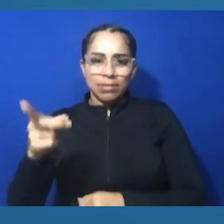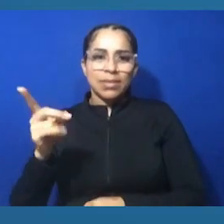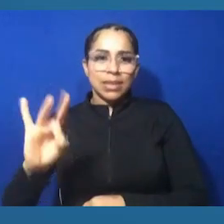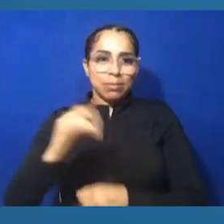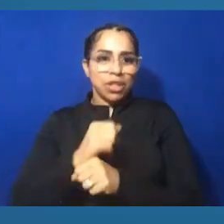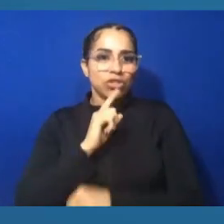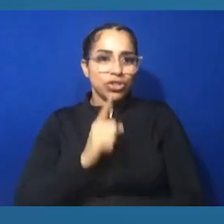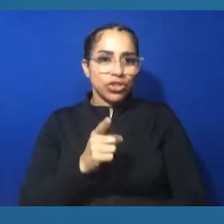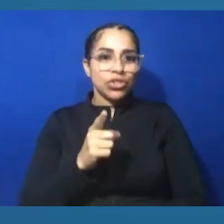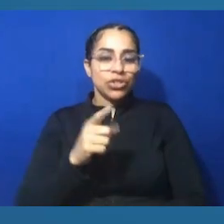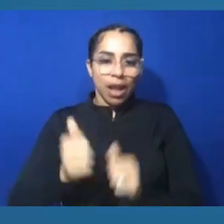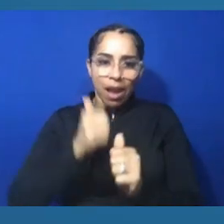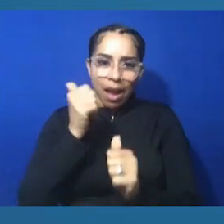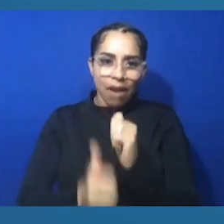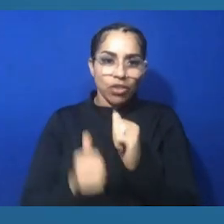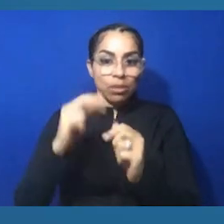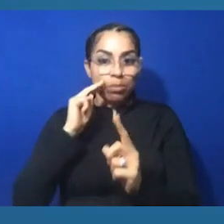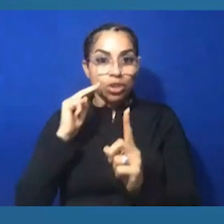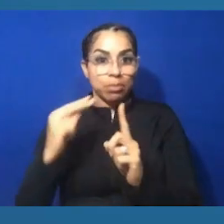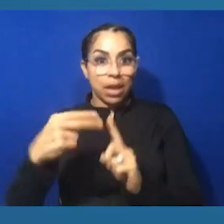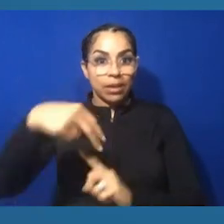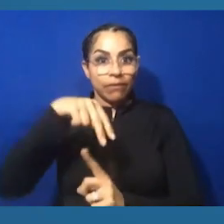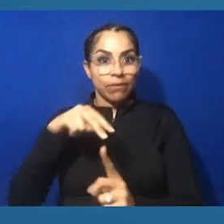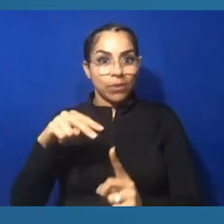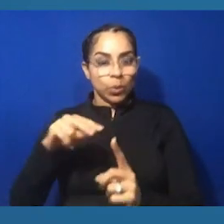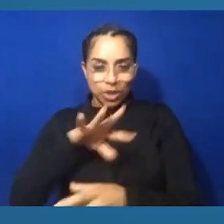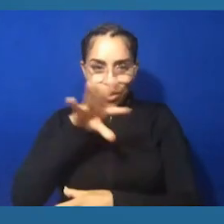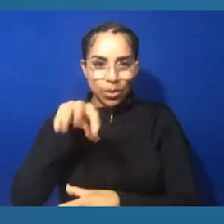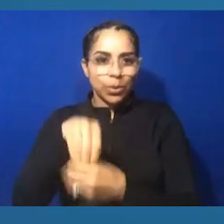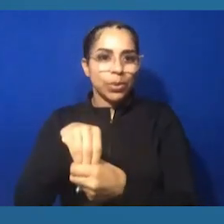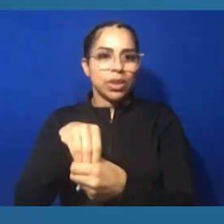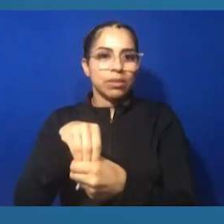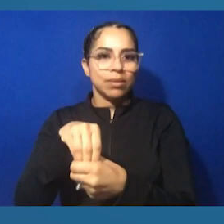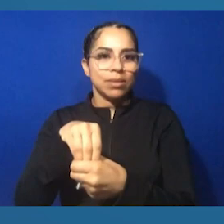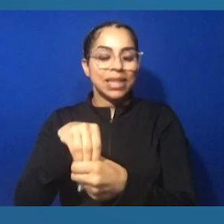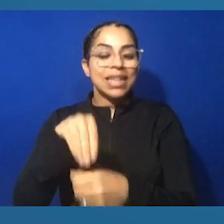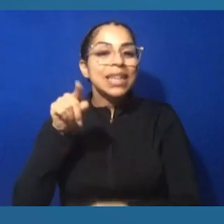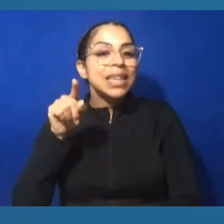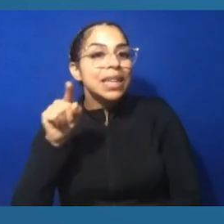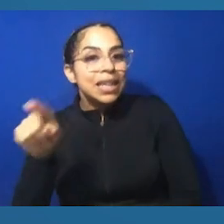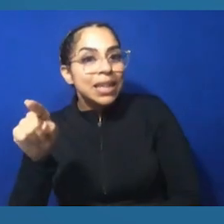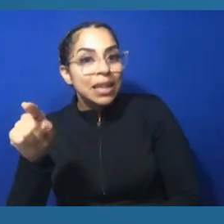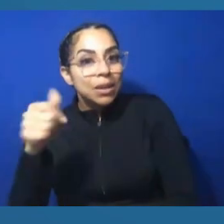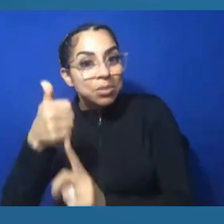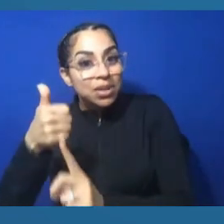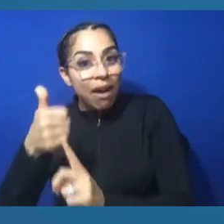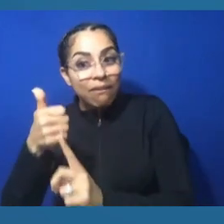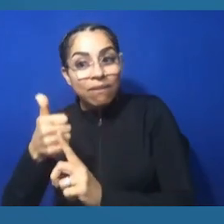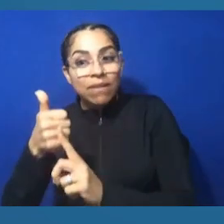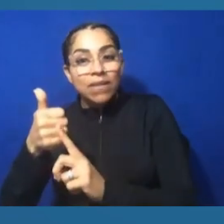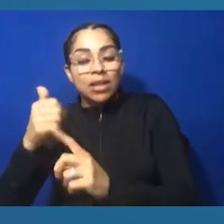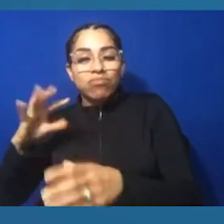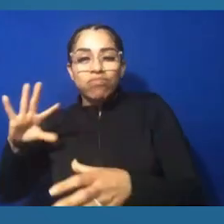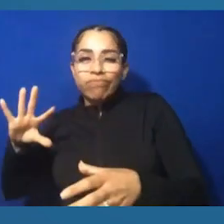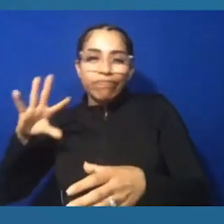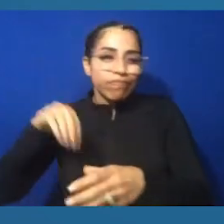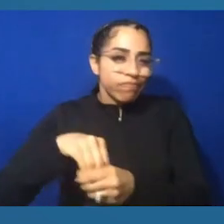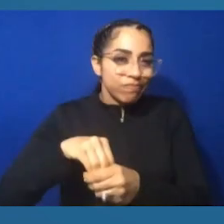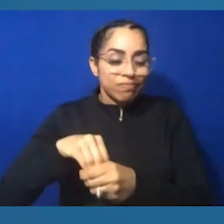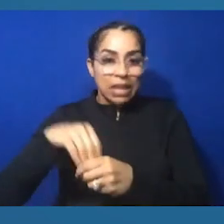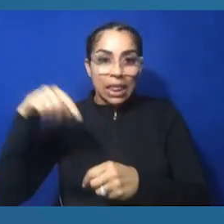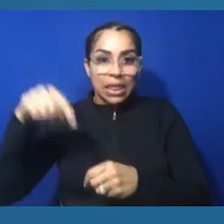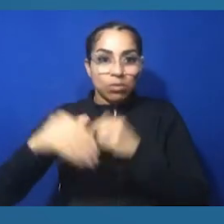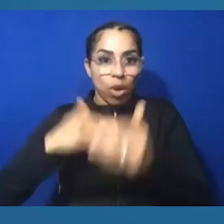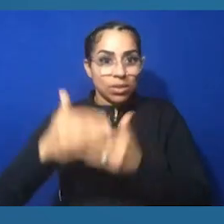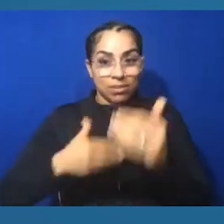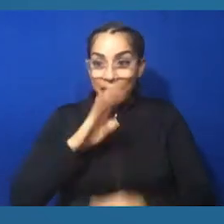every perspective was included. He personally immersed himself in this process. I have never seen anything